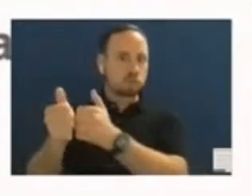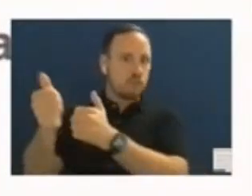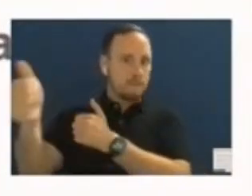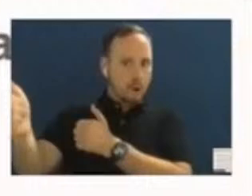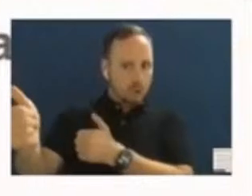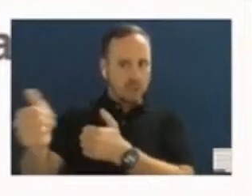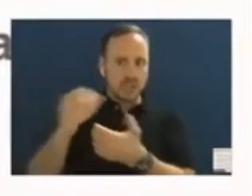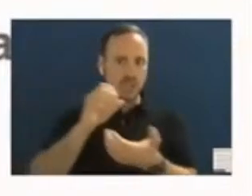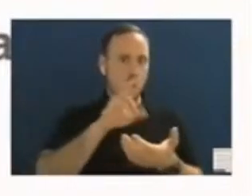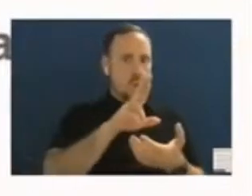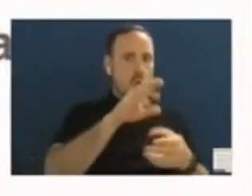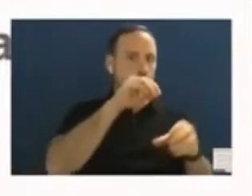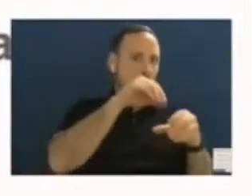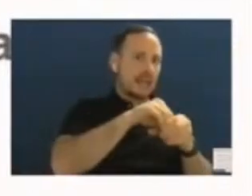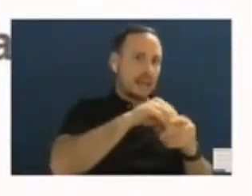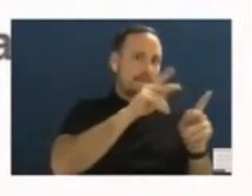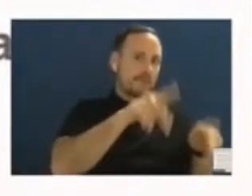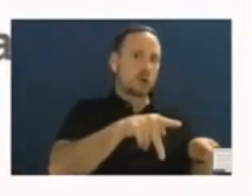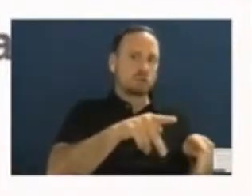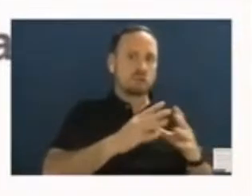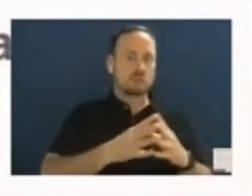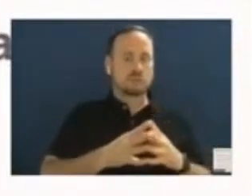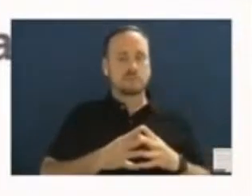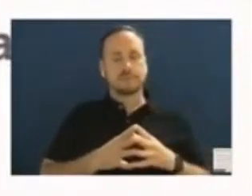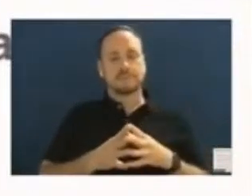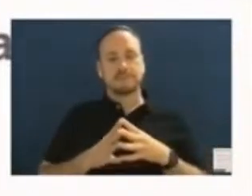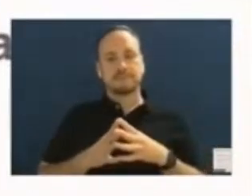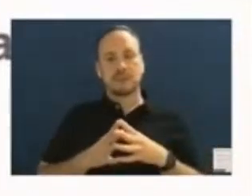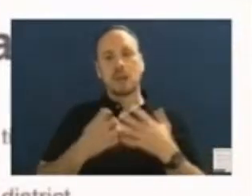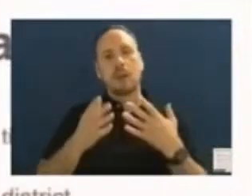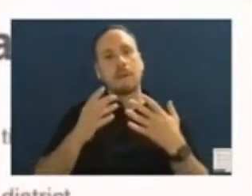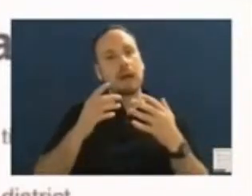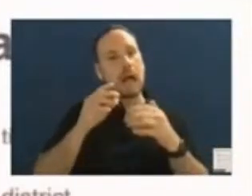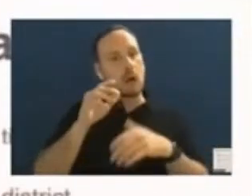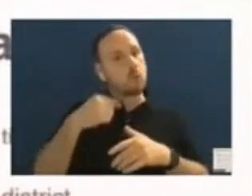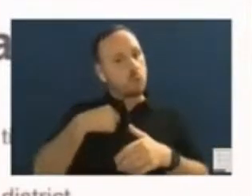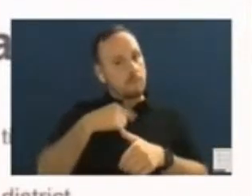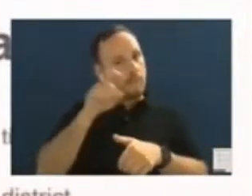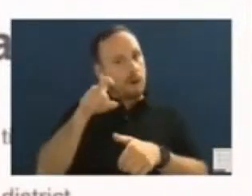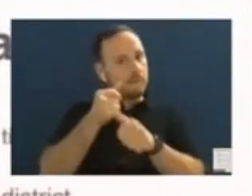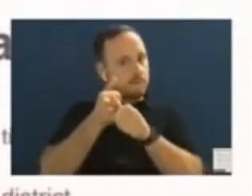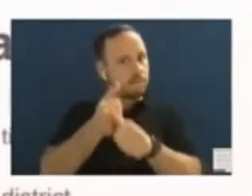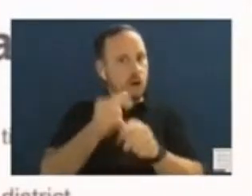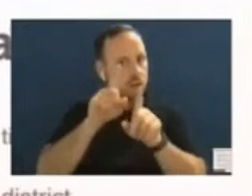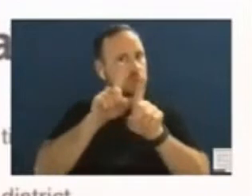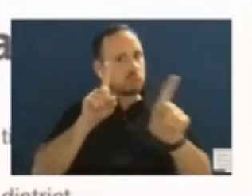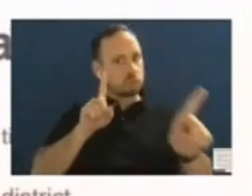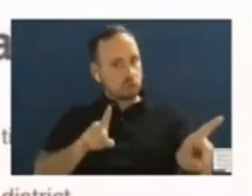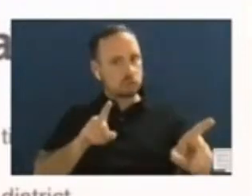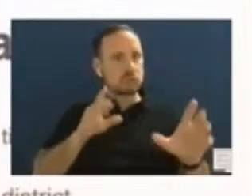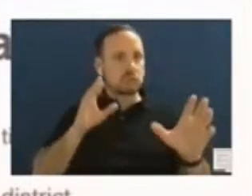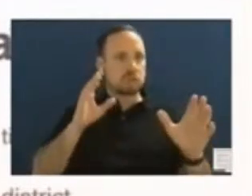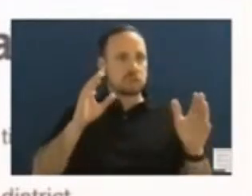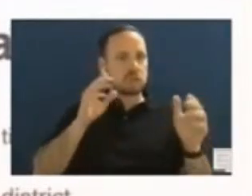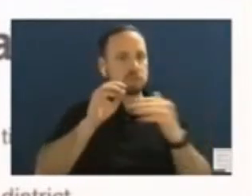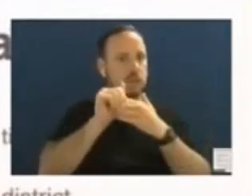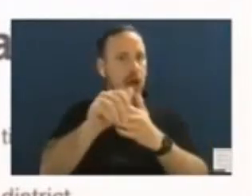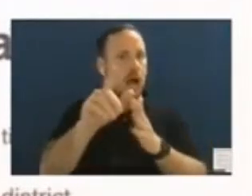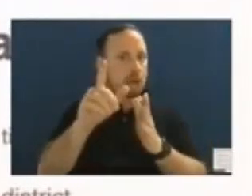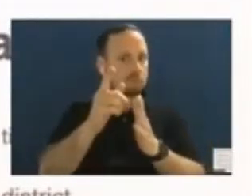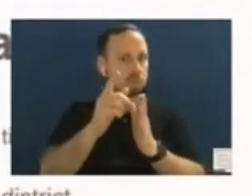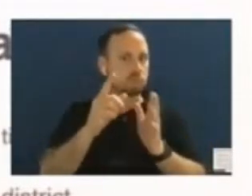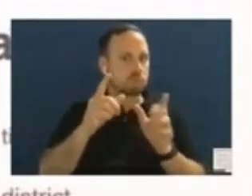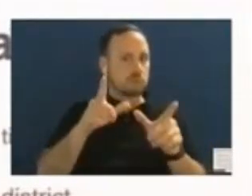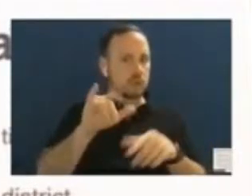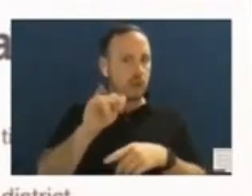extent possible, as long as we're adhering to the social distance guidelines and the safety expectations of our state and or our district. I want to